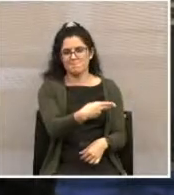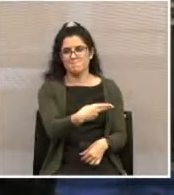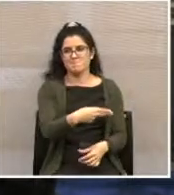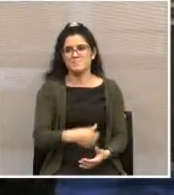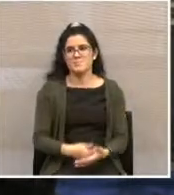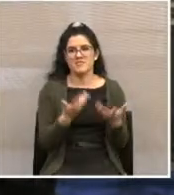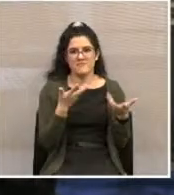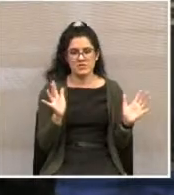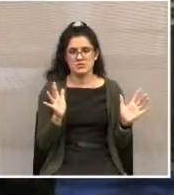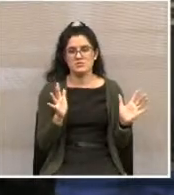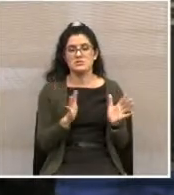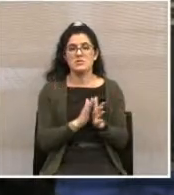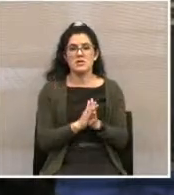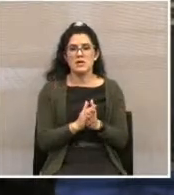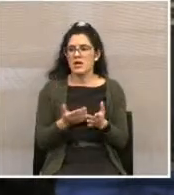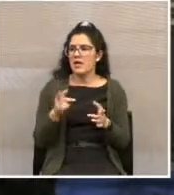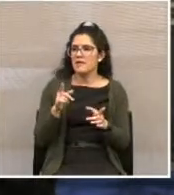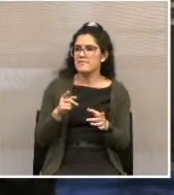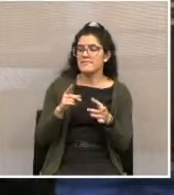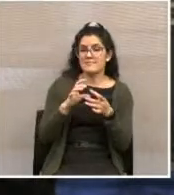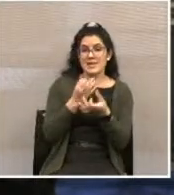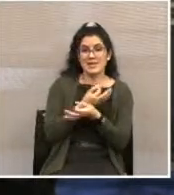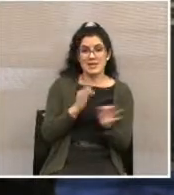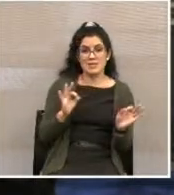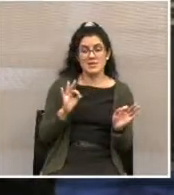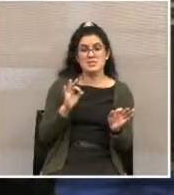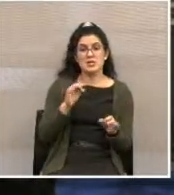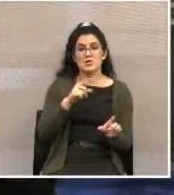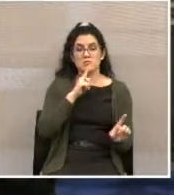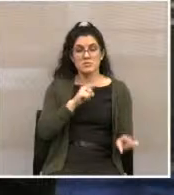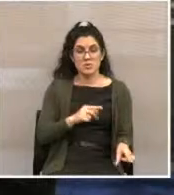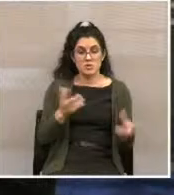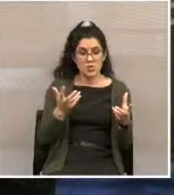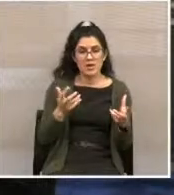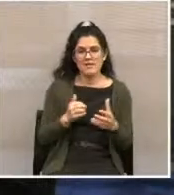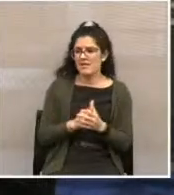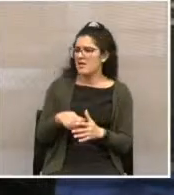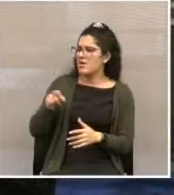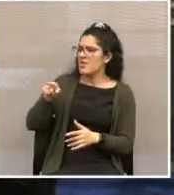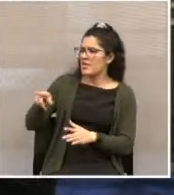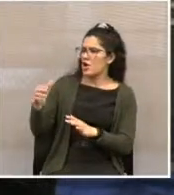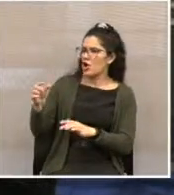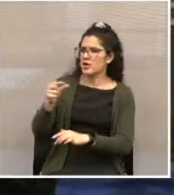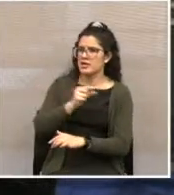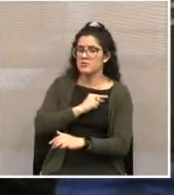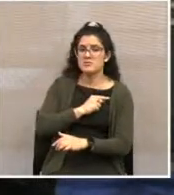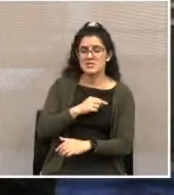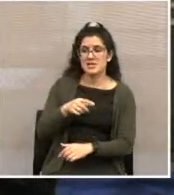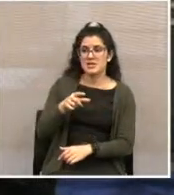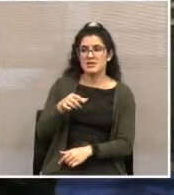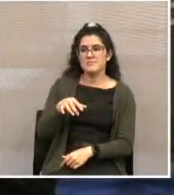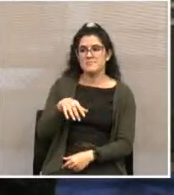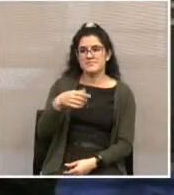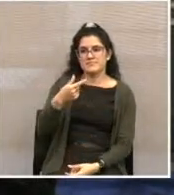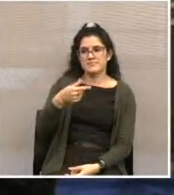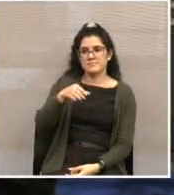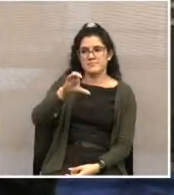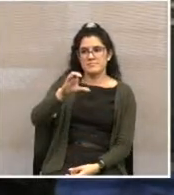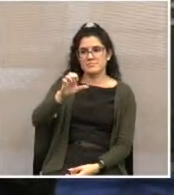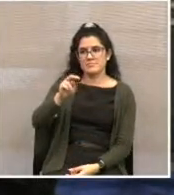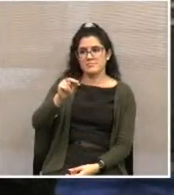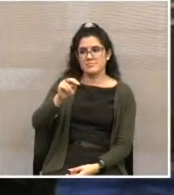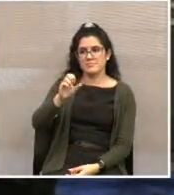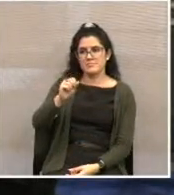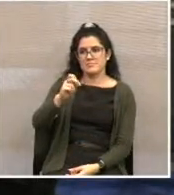was Libre's response? The Herald is guilty of censorship. That was Libre's